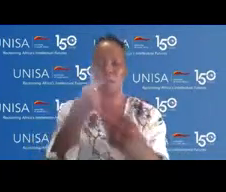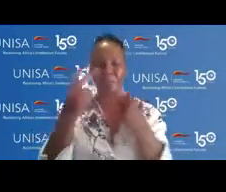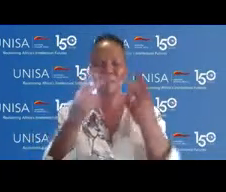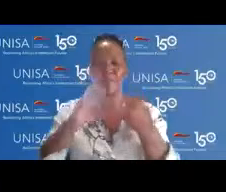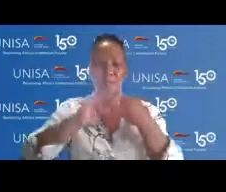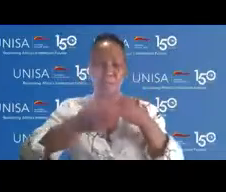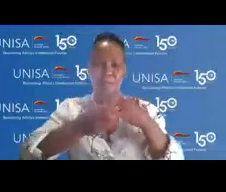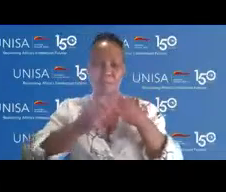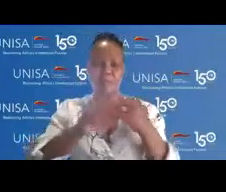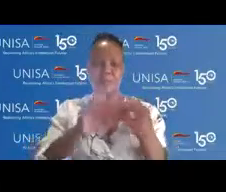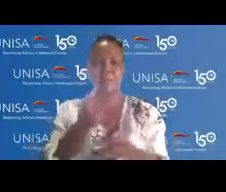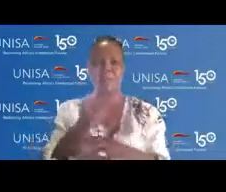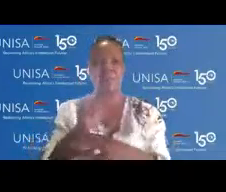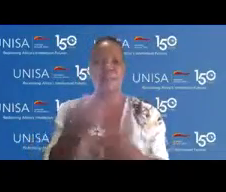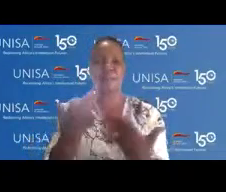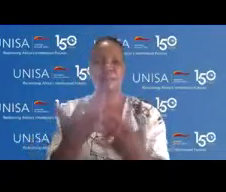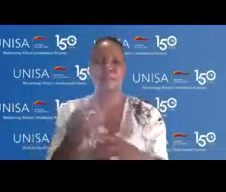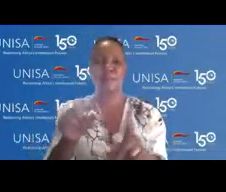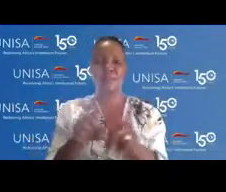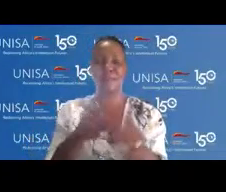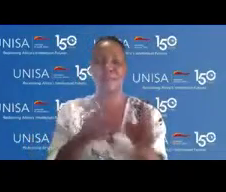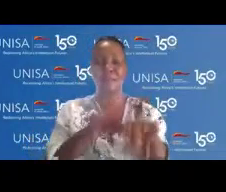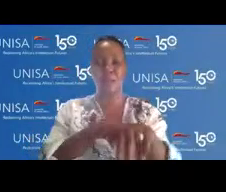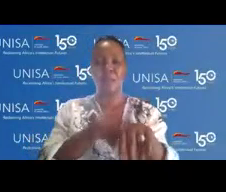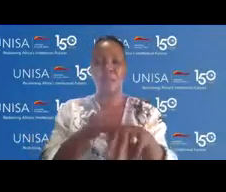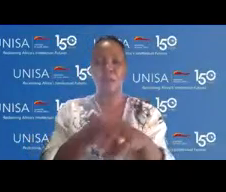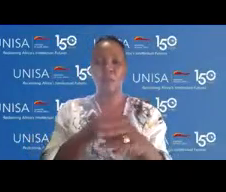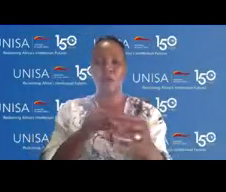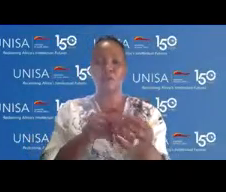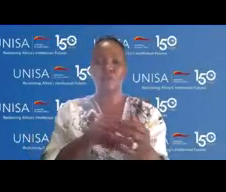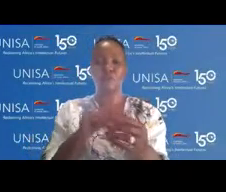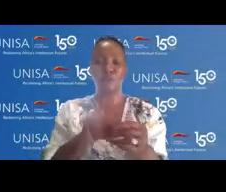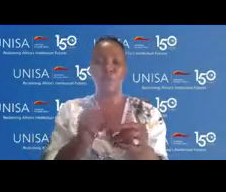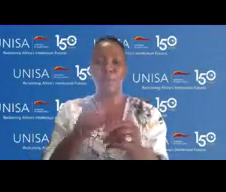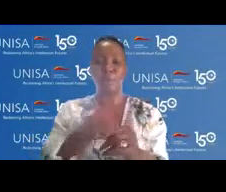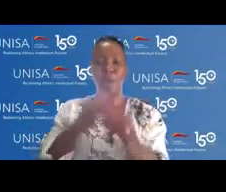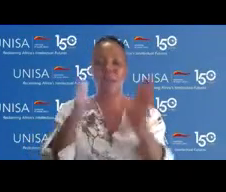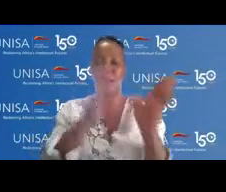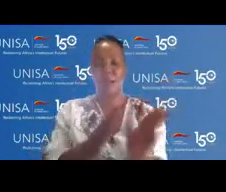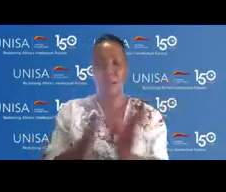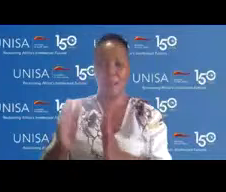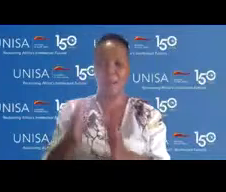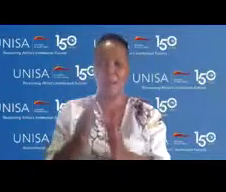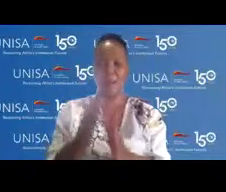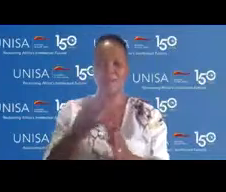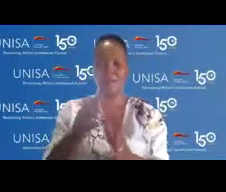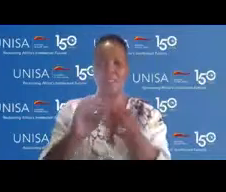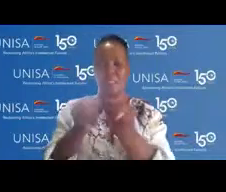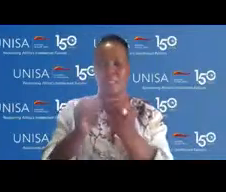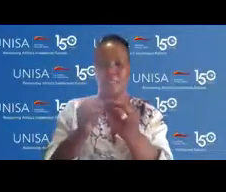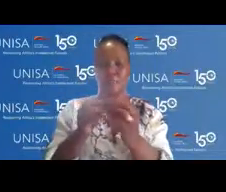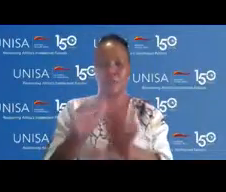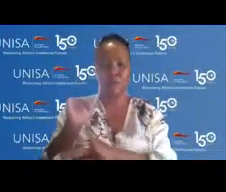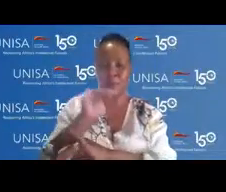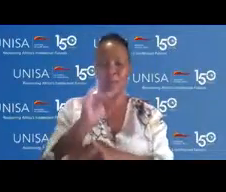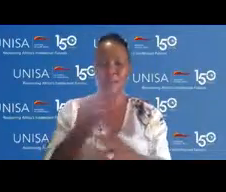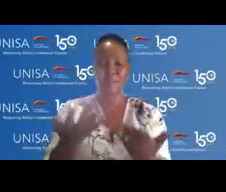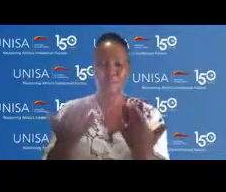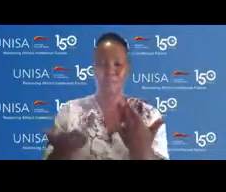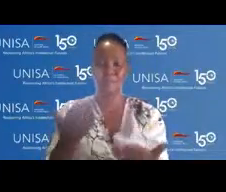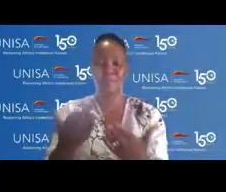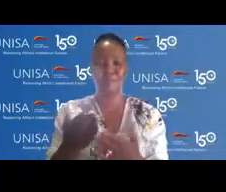again, but this time I want to put my slides. See, this is called creativity on the fly. So there we go.